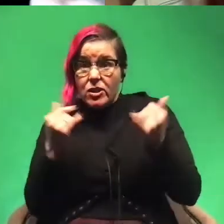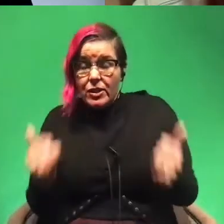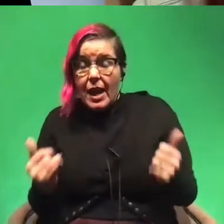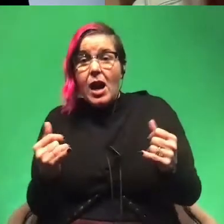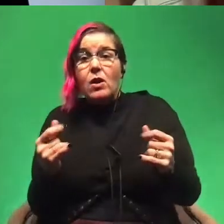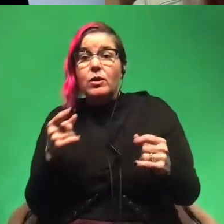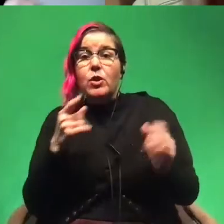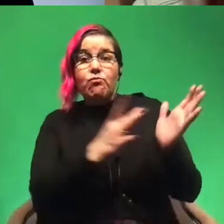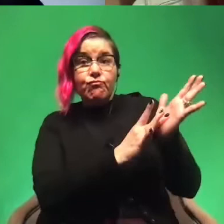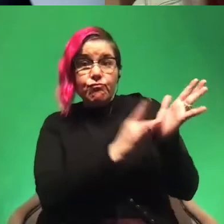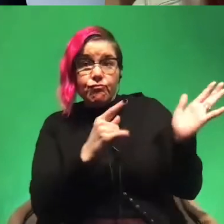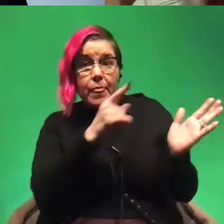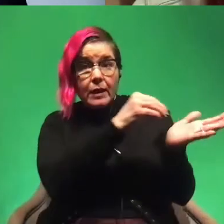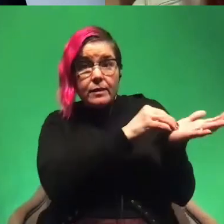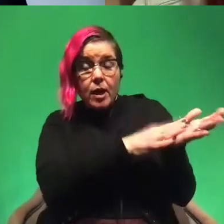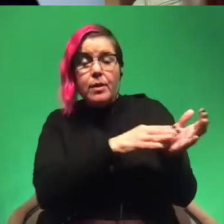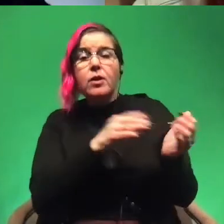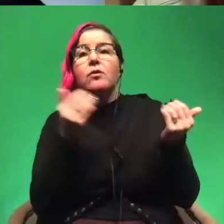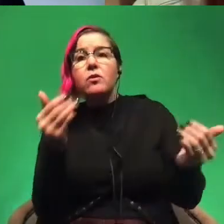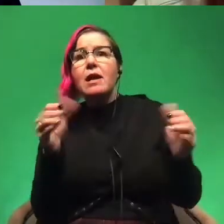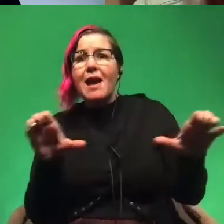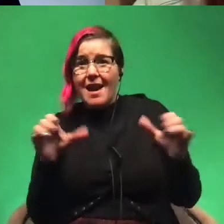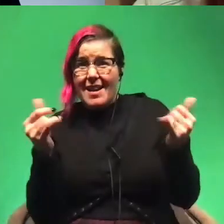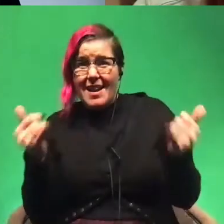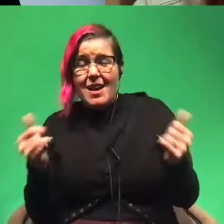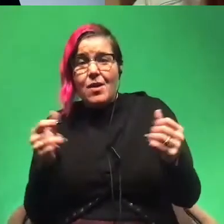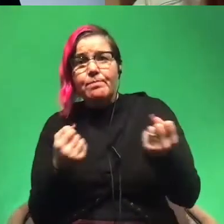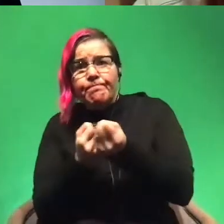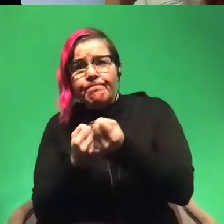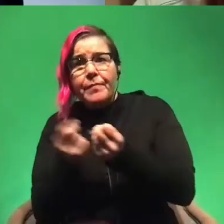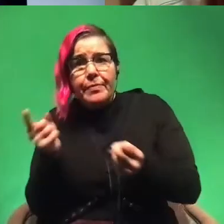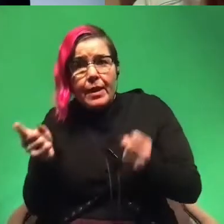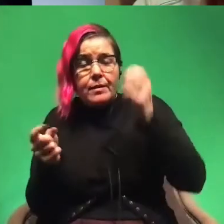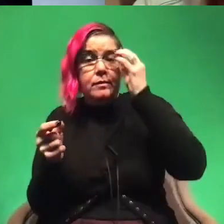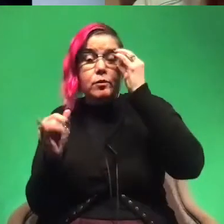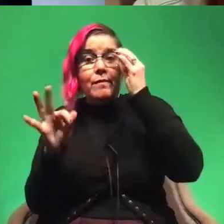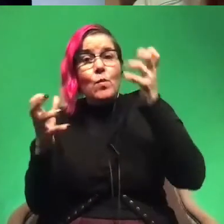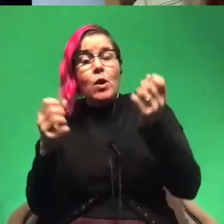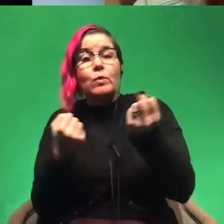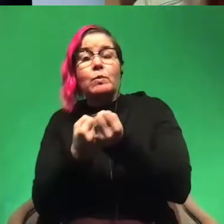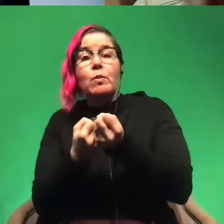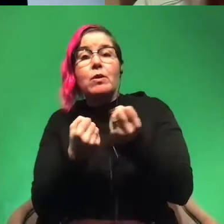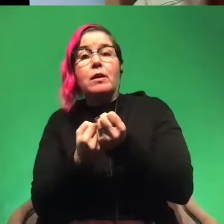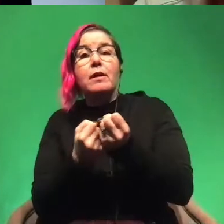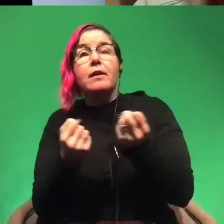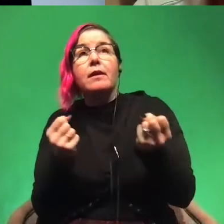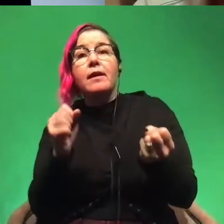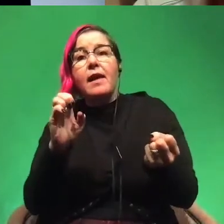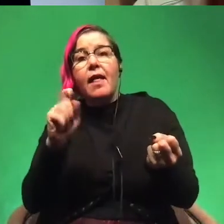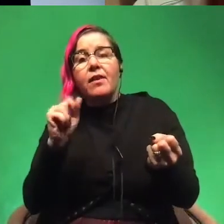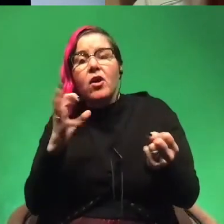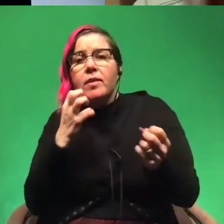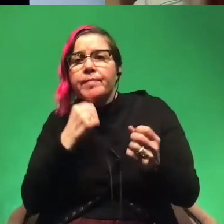docuseries, would include trying to act on that, like supporting that. So if you want to support like ethical care of tigers